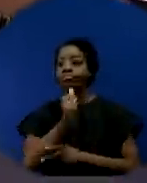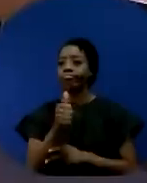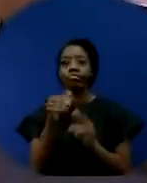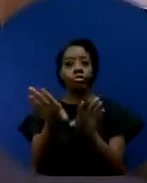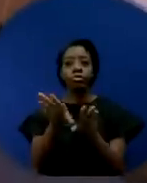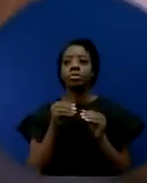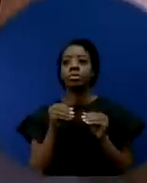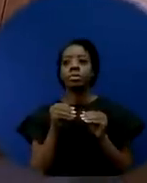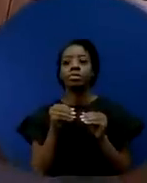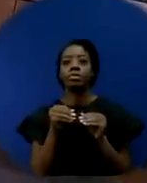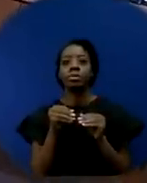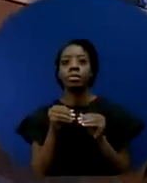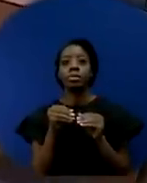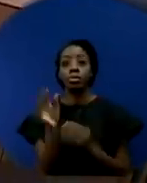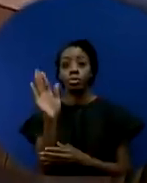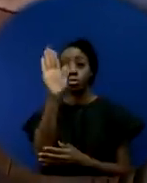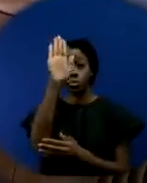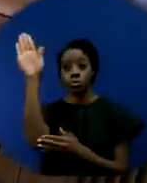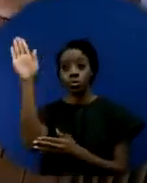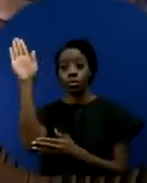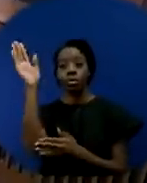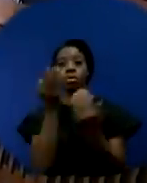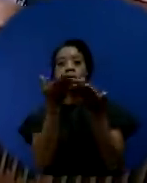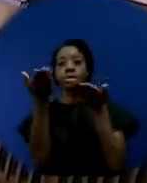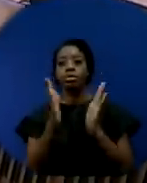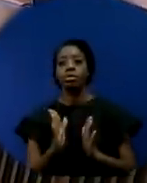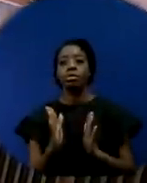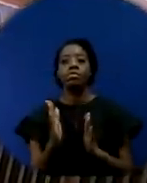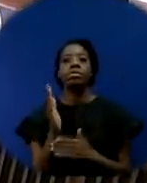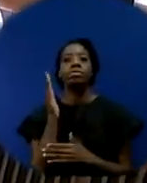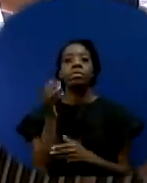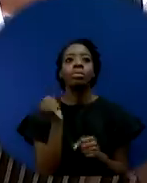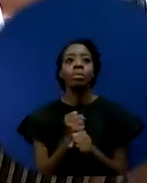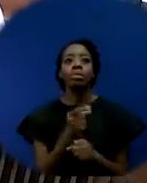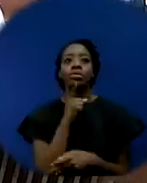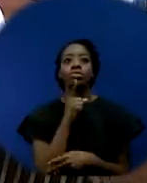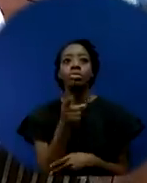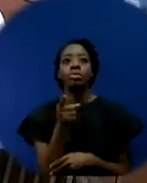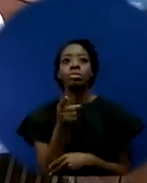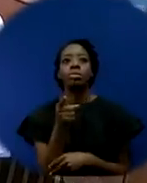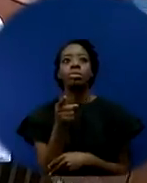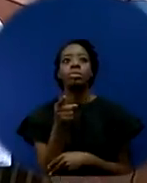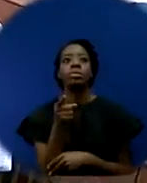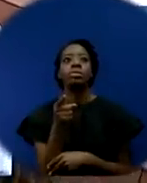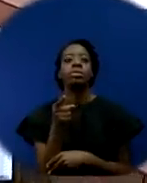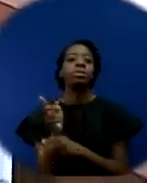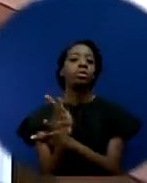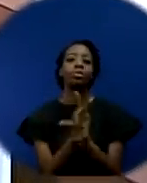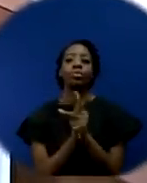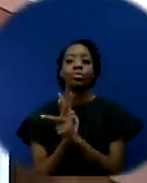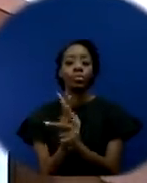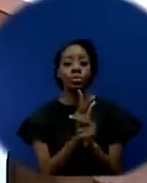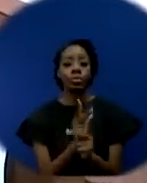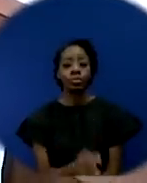elements, just slip up your hand and our servants will ensure that you're well taken care of.